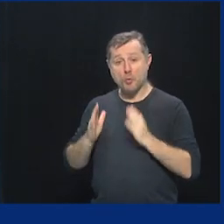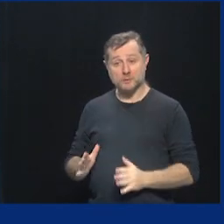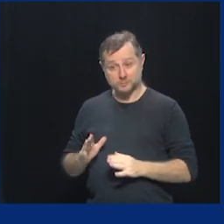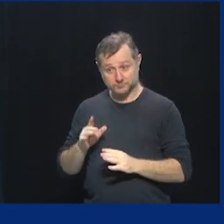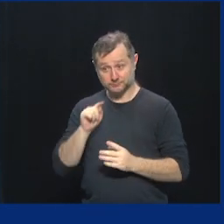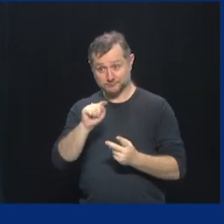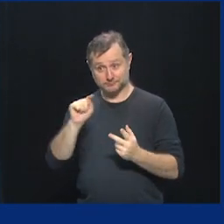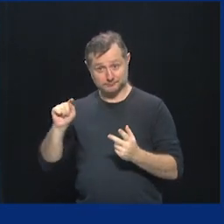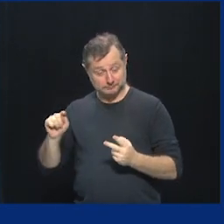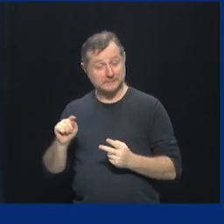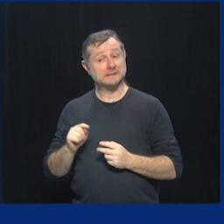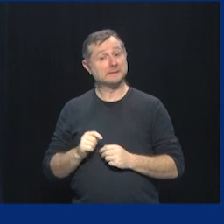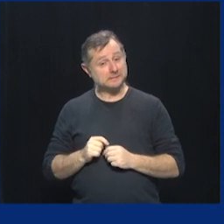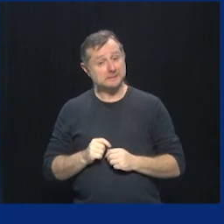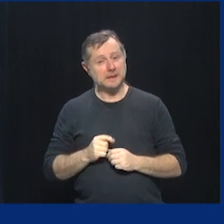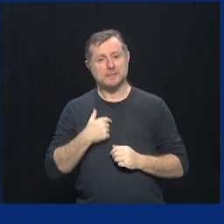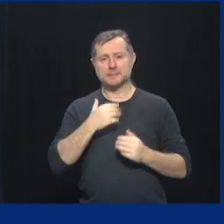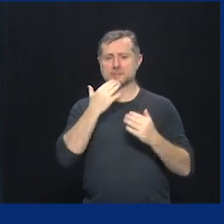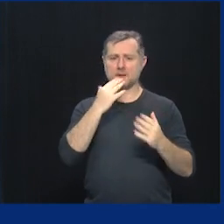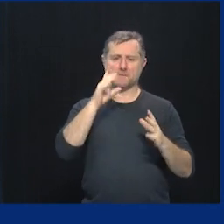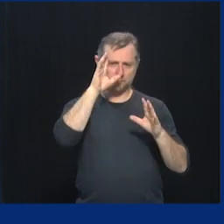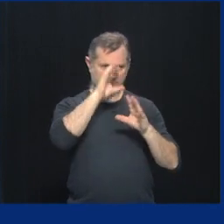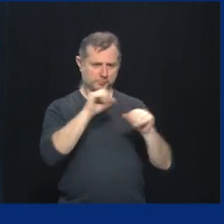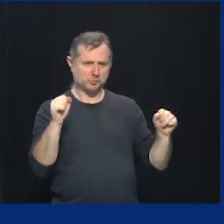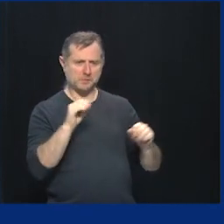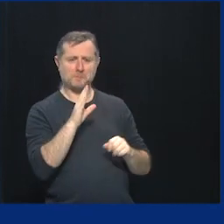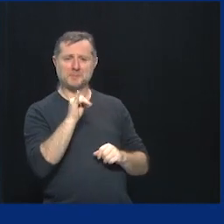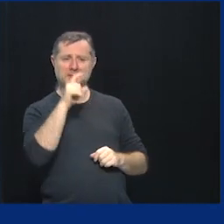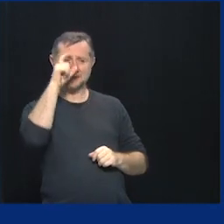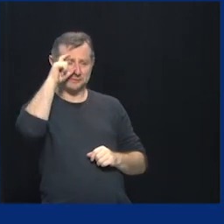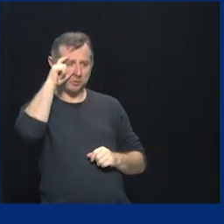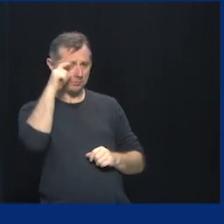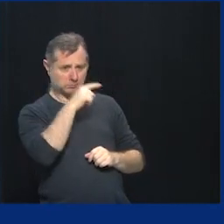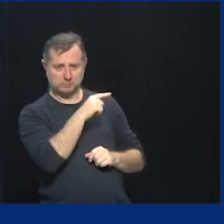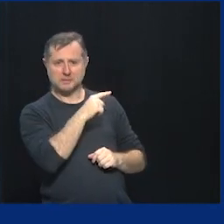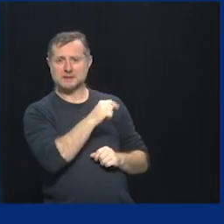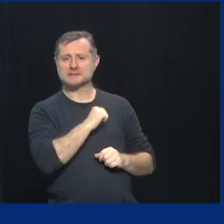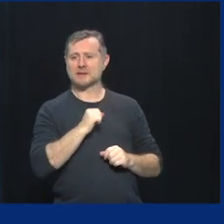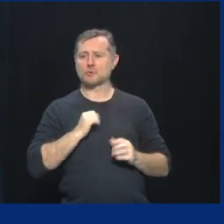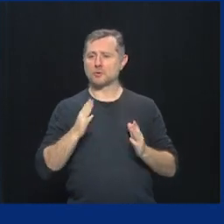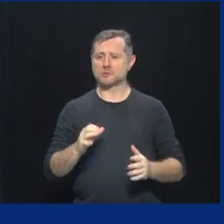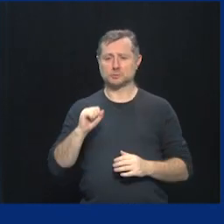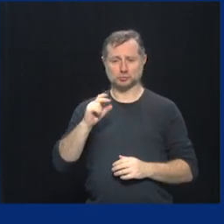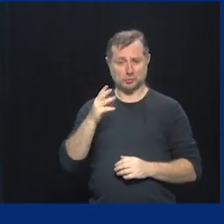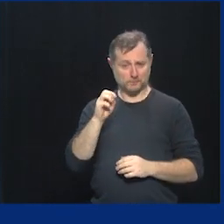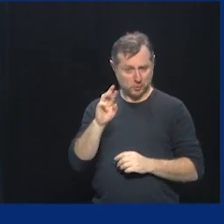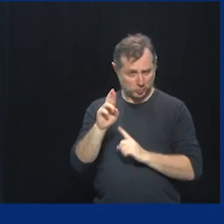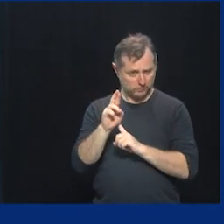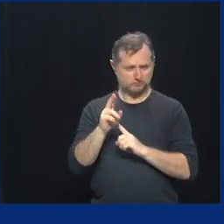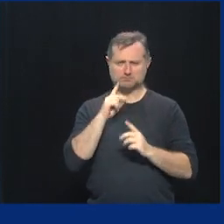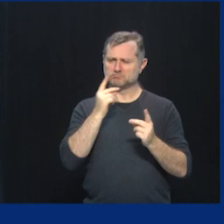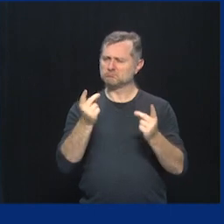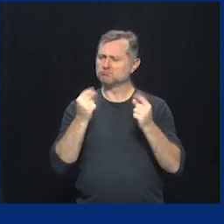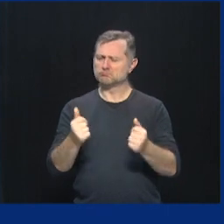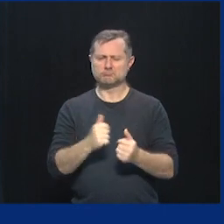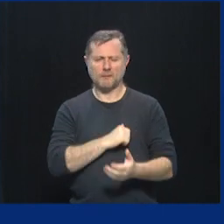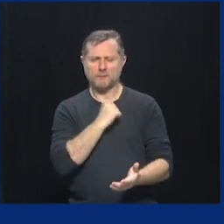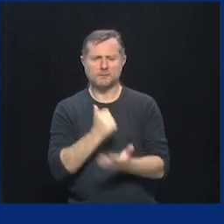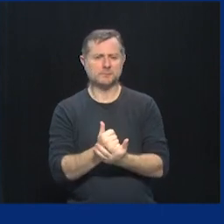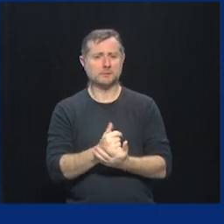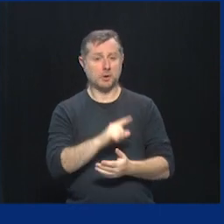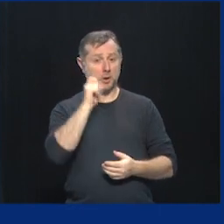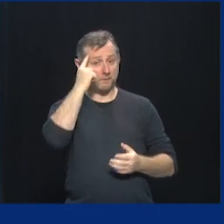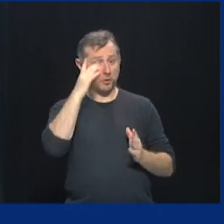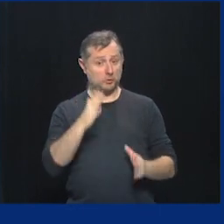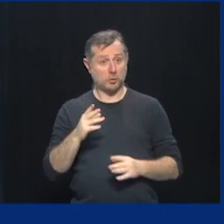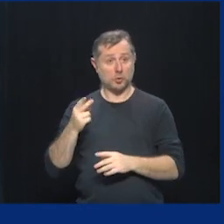I thank President Biden and Senator Schumer for being willing immediately to help. Governor Hochul, we spoke repeatedly last